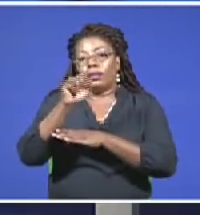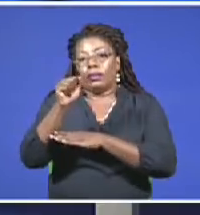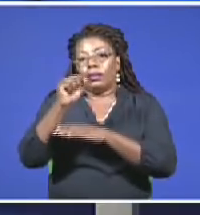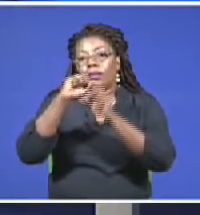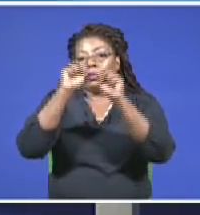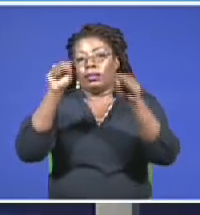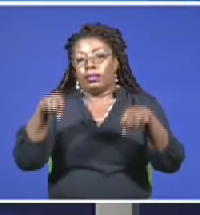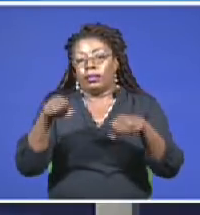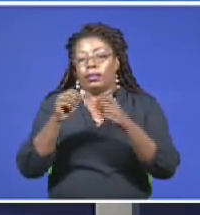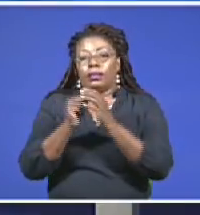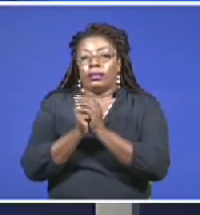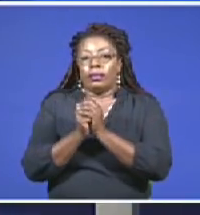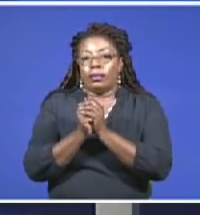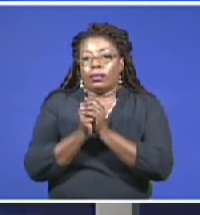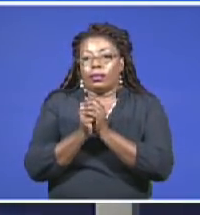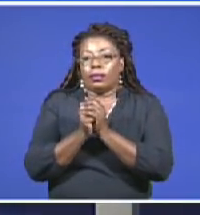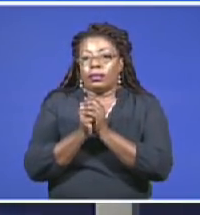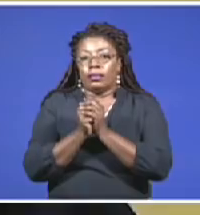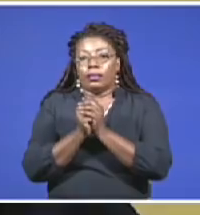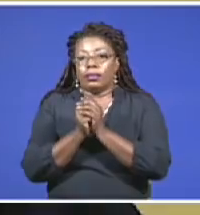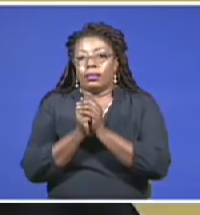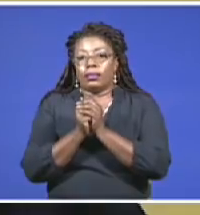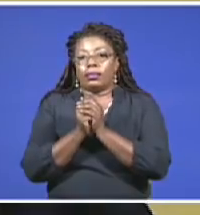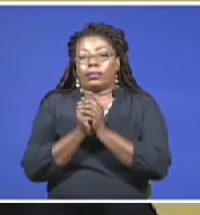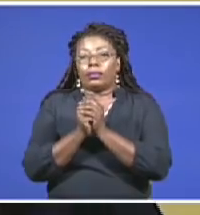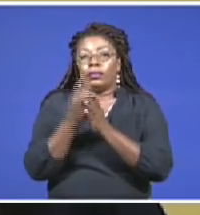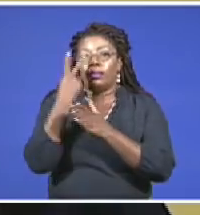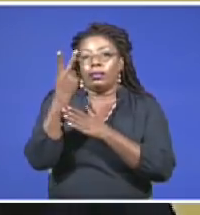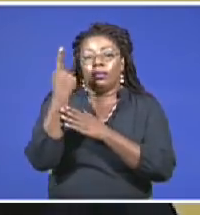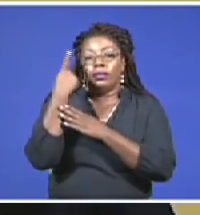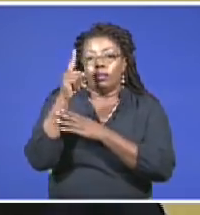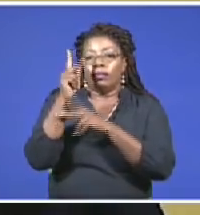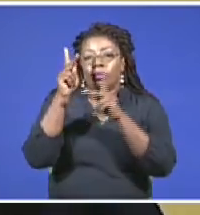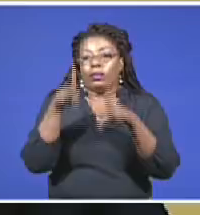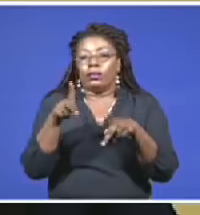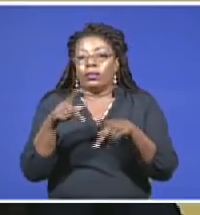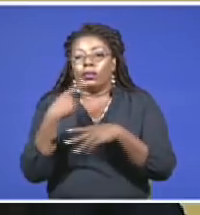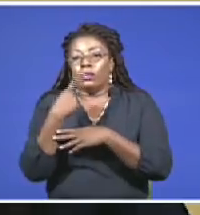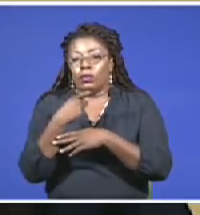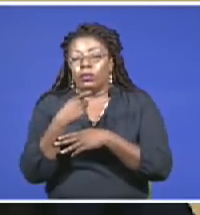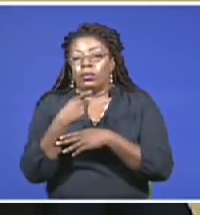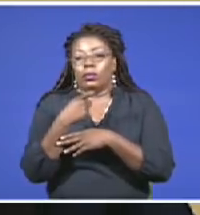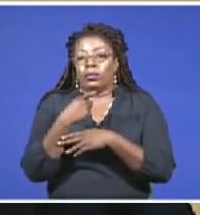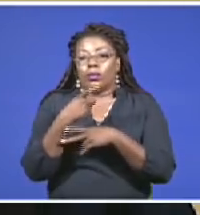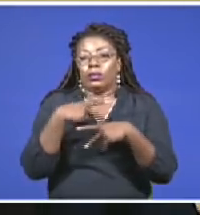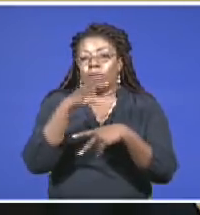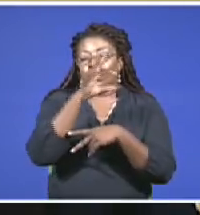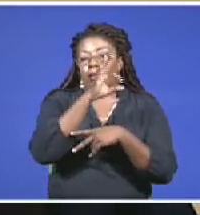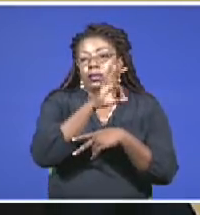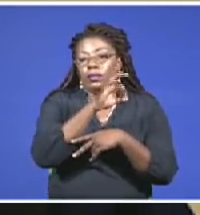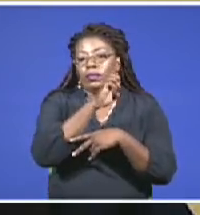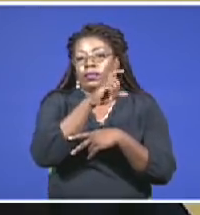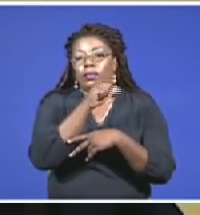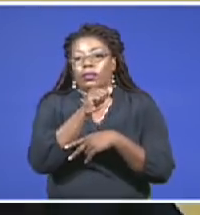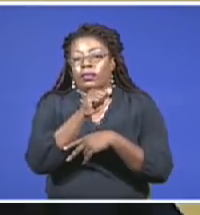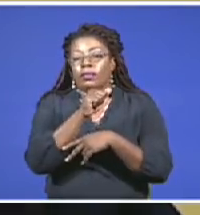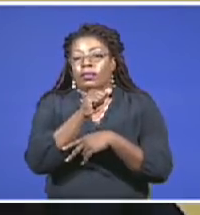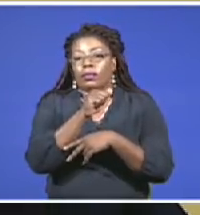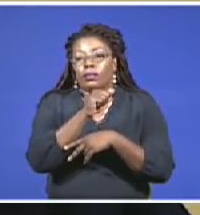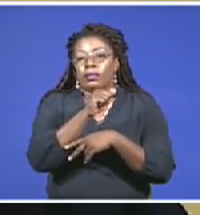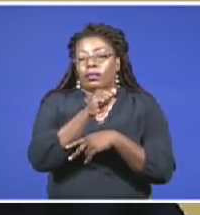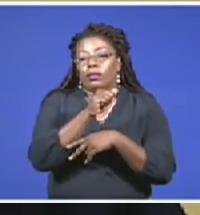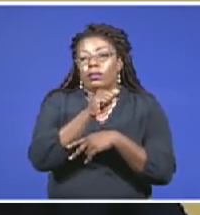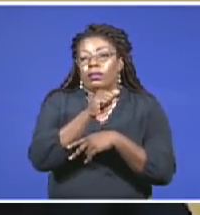Robinson National Stadium. We're looking for aspirants who can attain the FIBA garnet. So all persons who